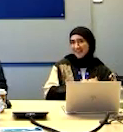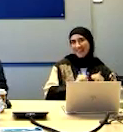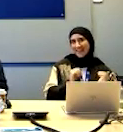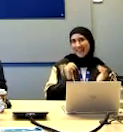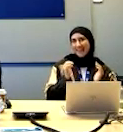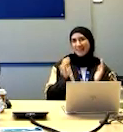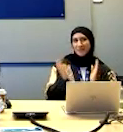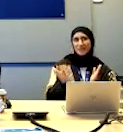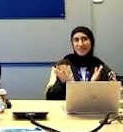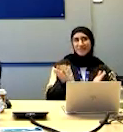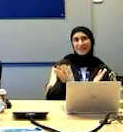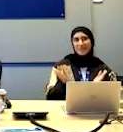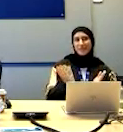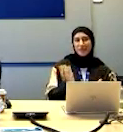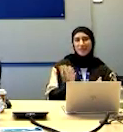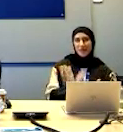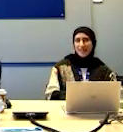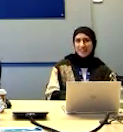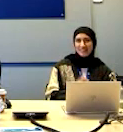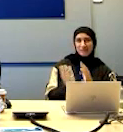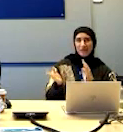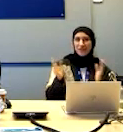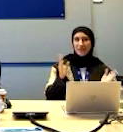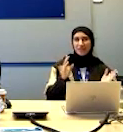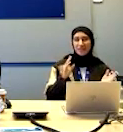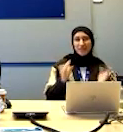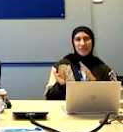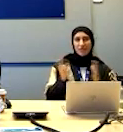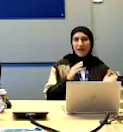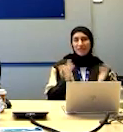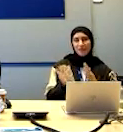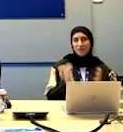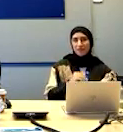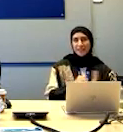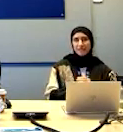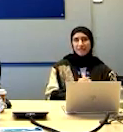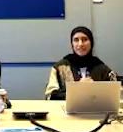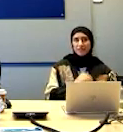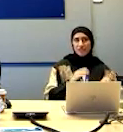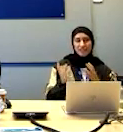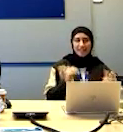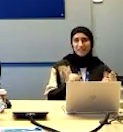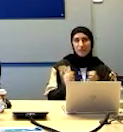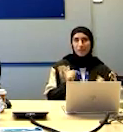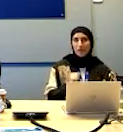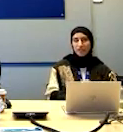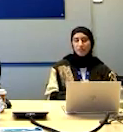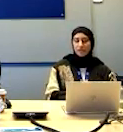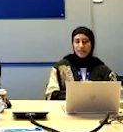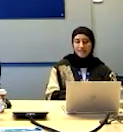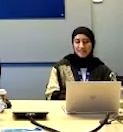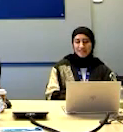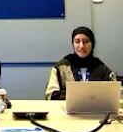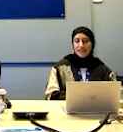that. And would typically look more like this, where you're going back and forth between the different steps just as your